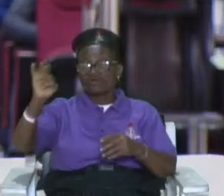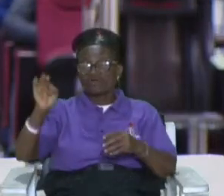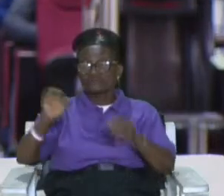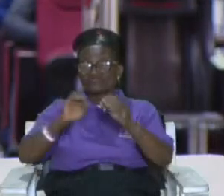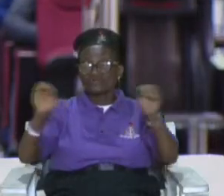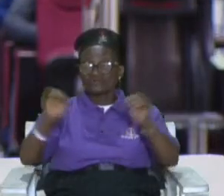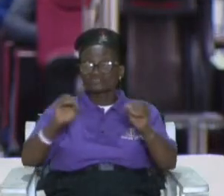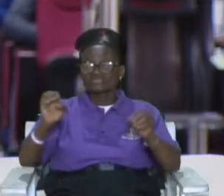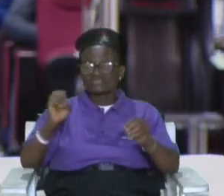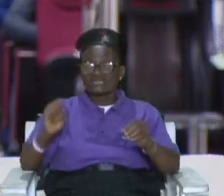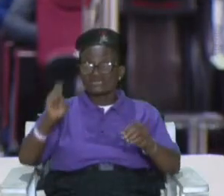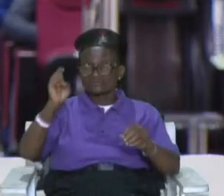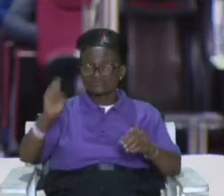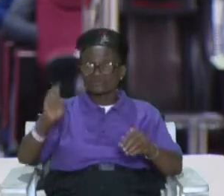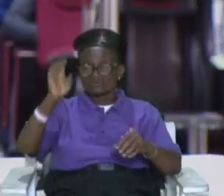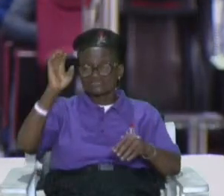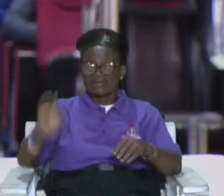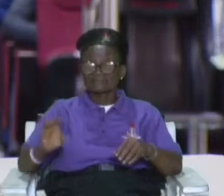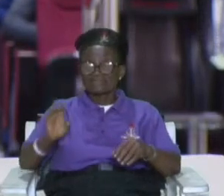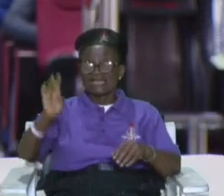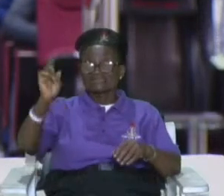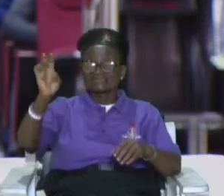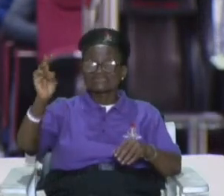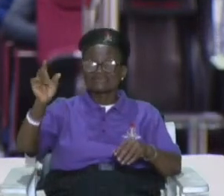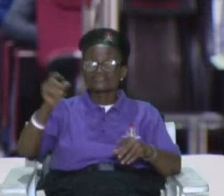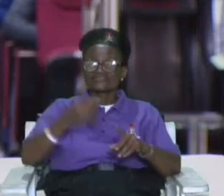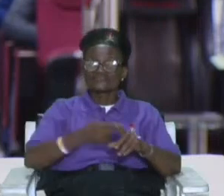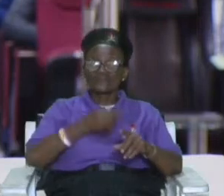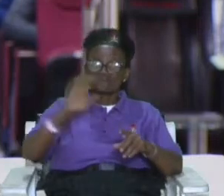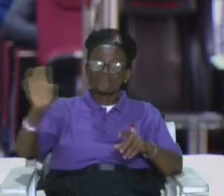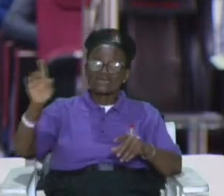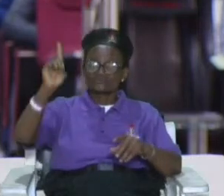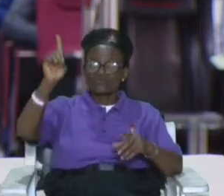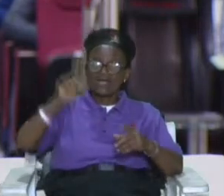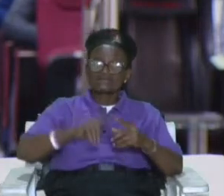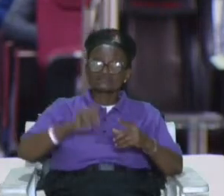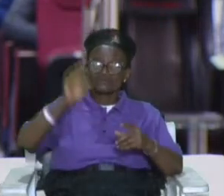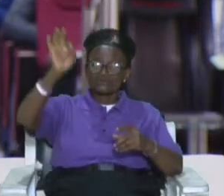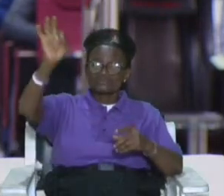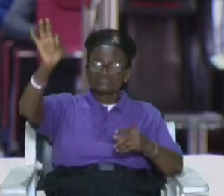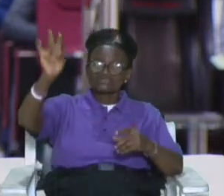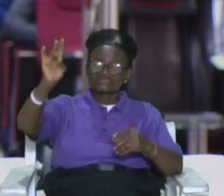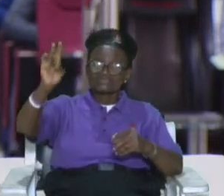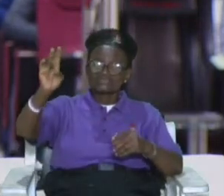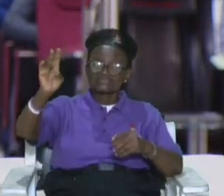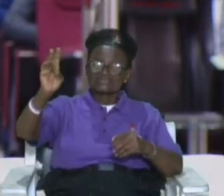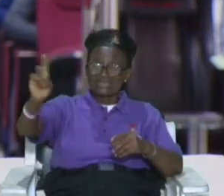to 7. Exodus 17 from verse 1 to 7.